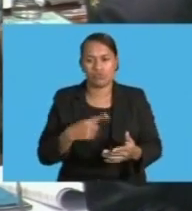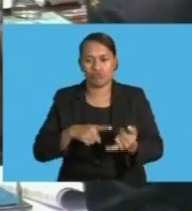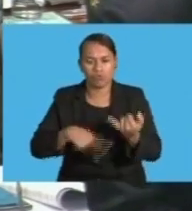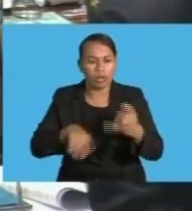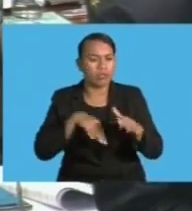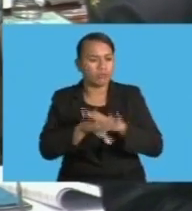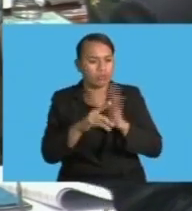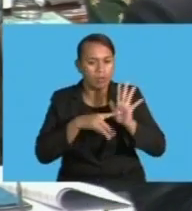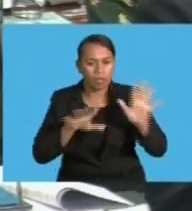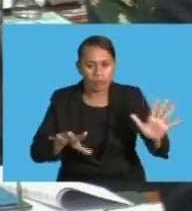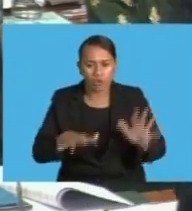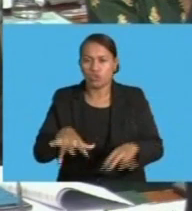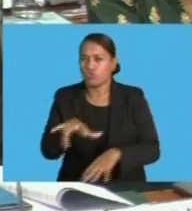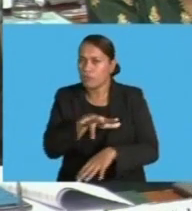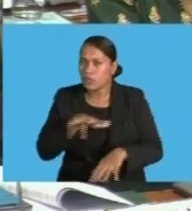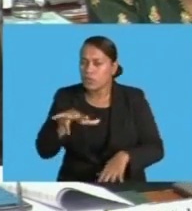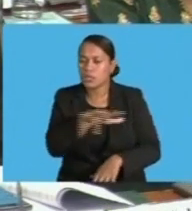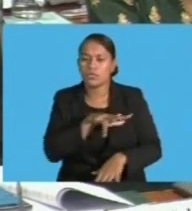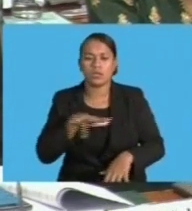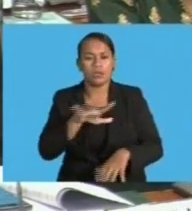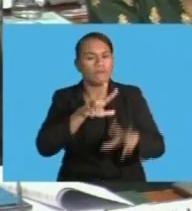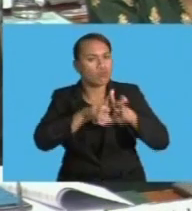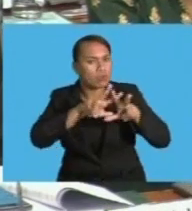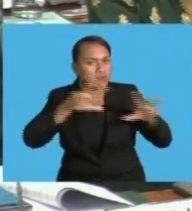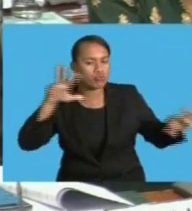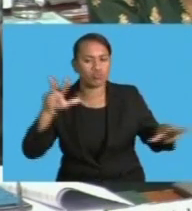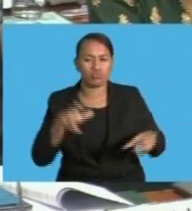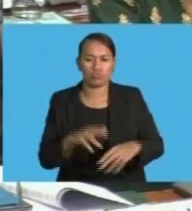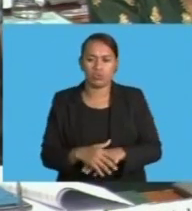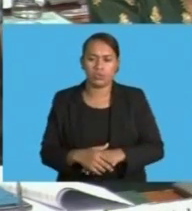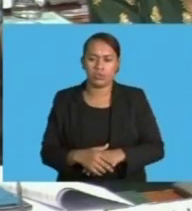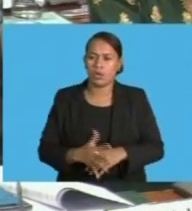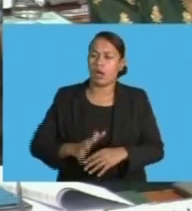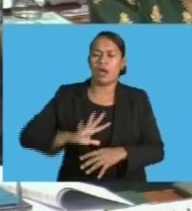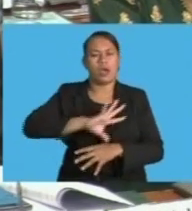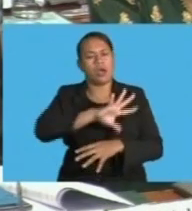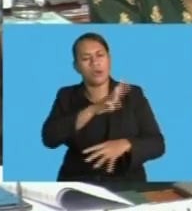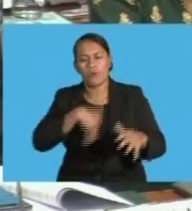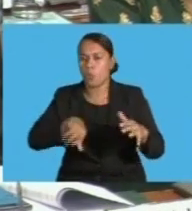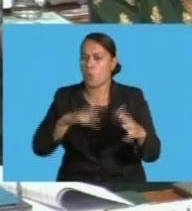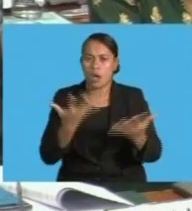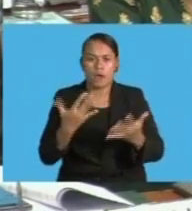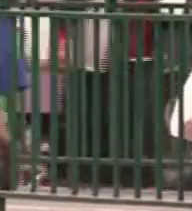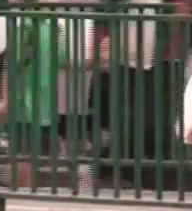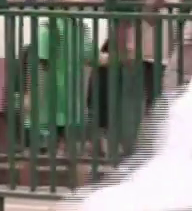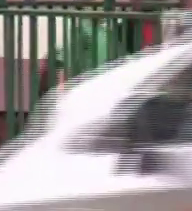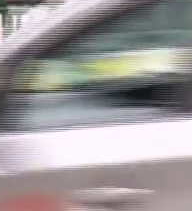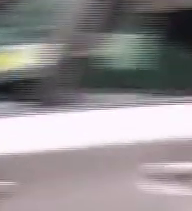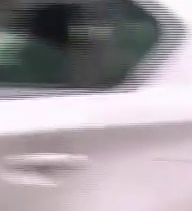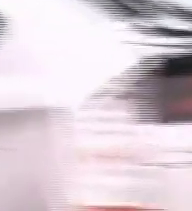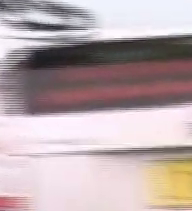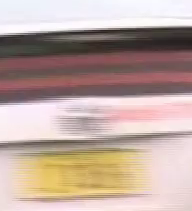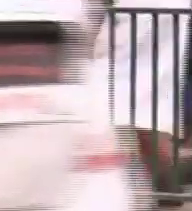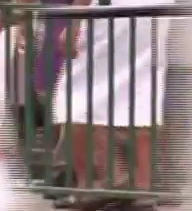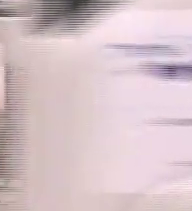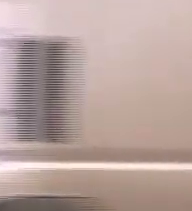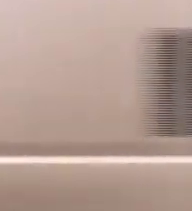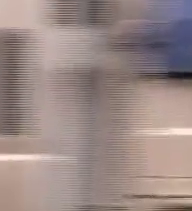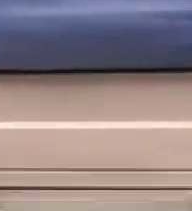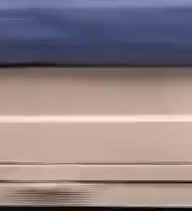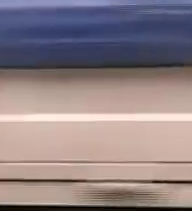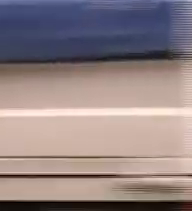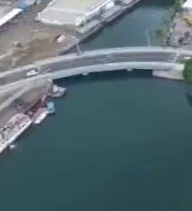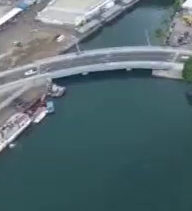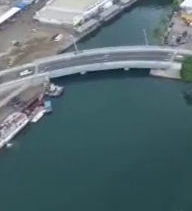across Lamaviti, every day in Vanuatu, every day, everywhere in Fiji is Indigenous Peoples Day. The AG adding that the Itoke are